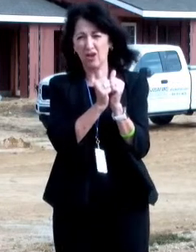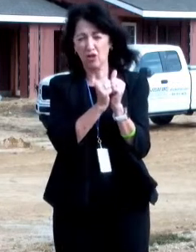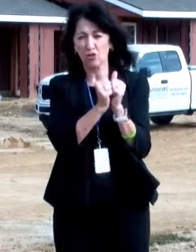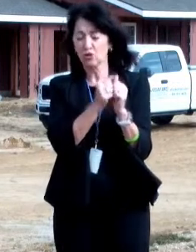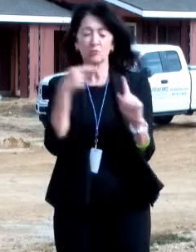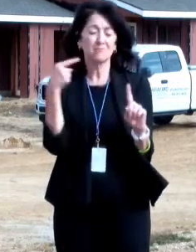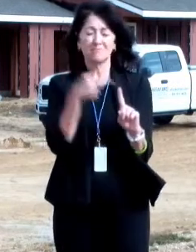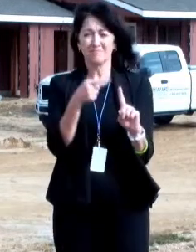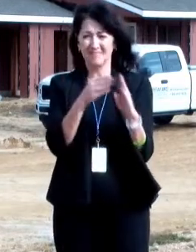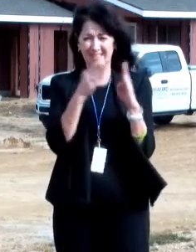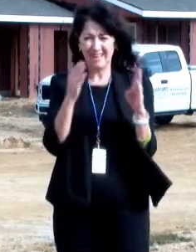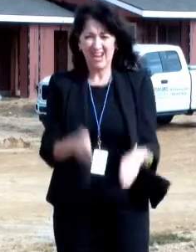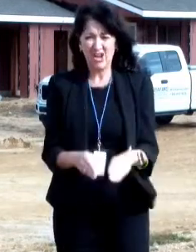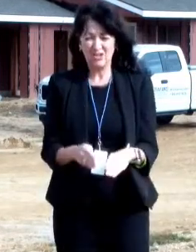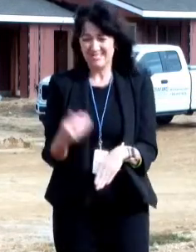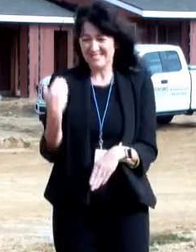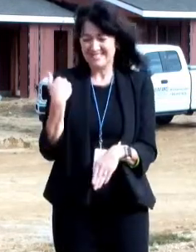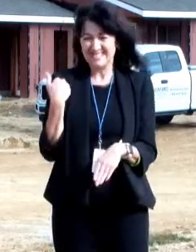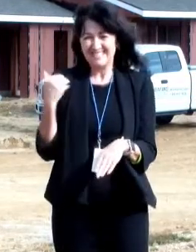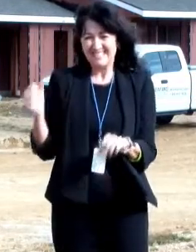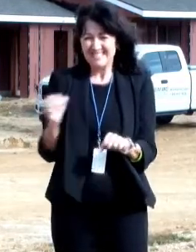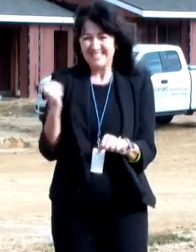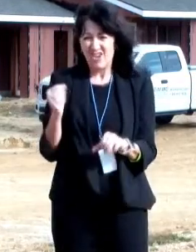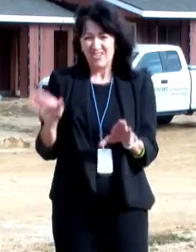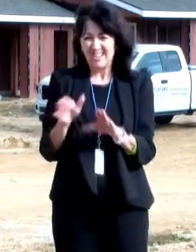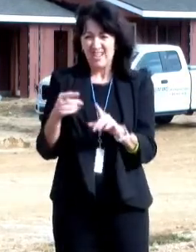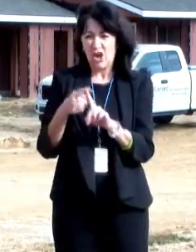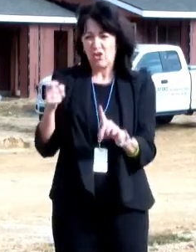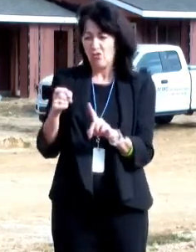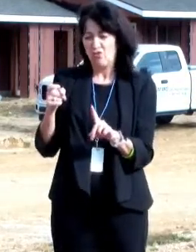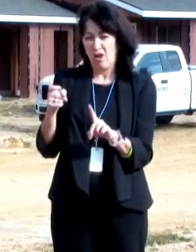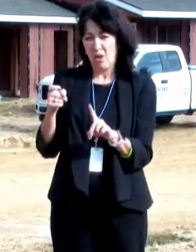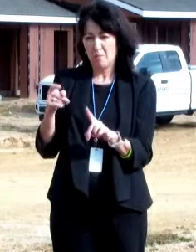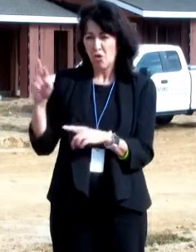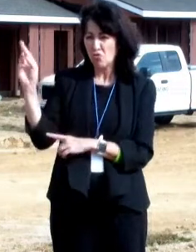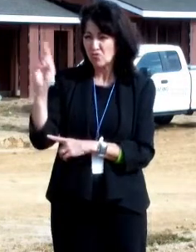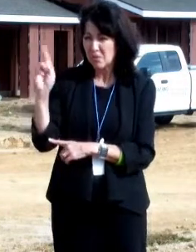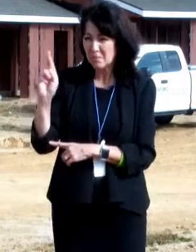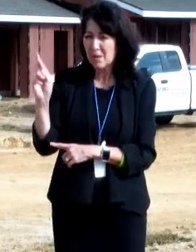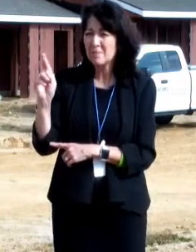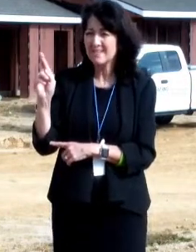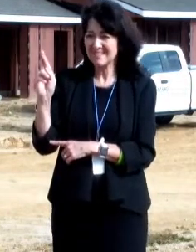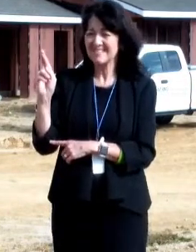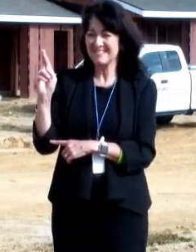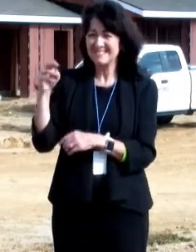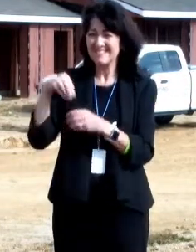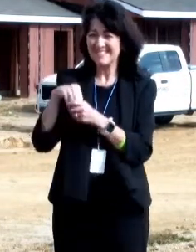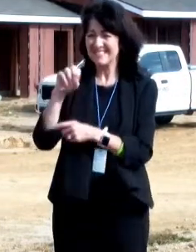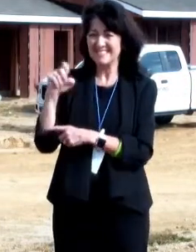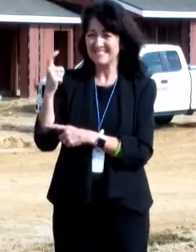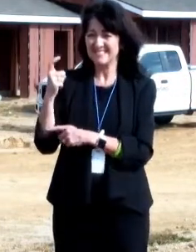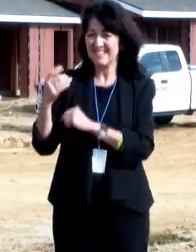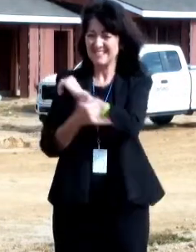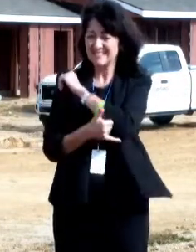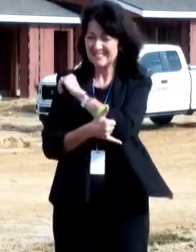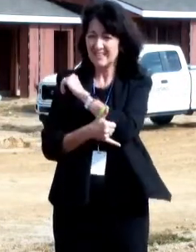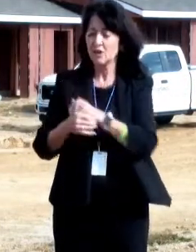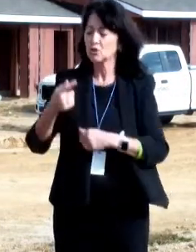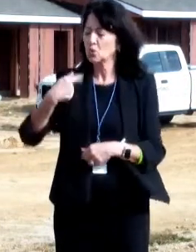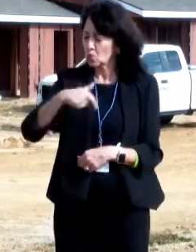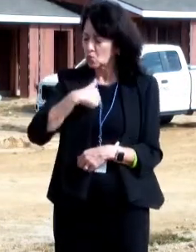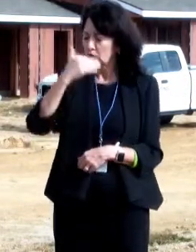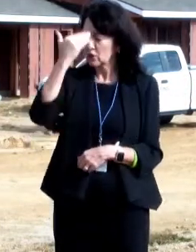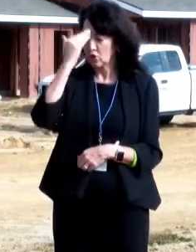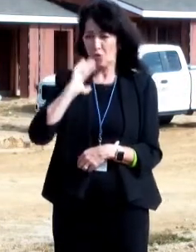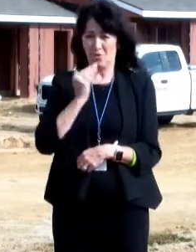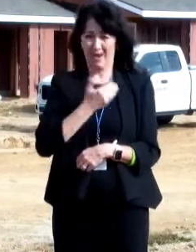a Republican legislator. Housing. And we know in our state and in our country, you